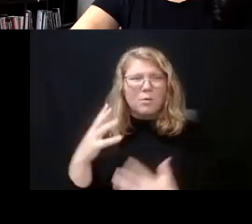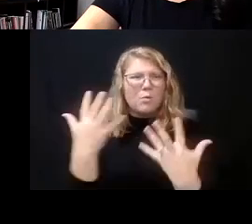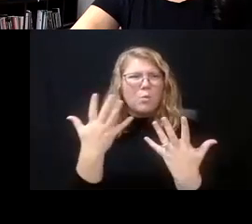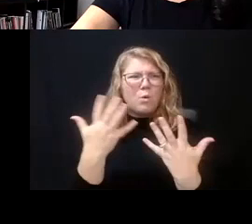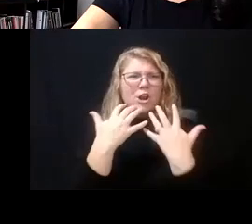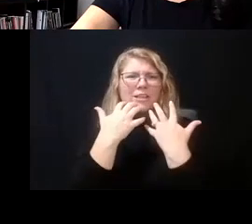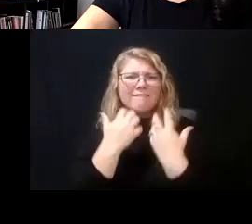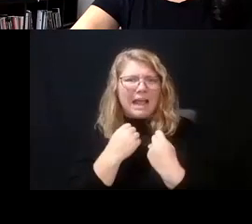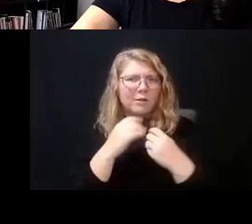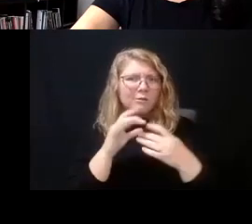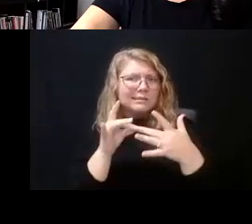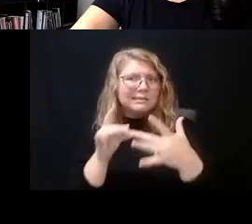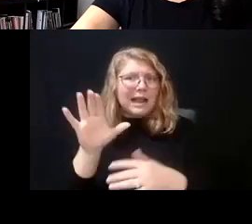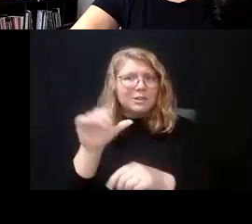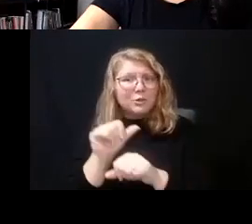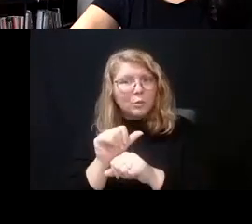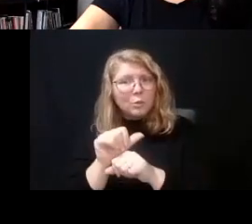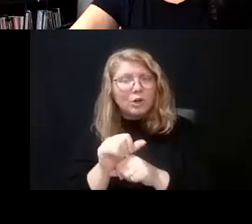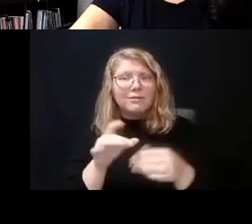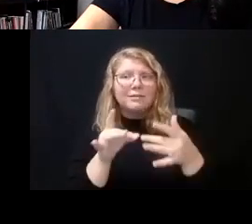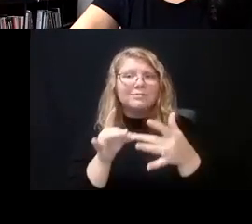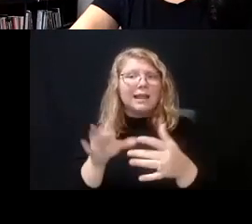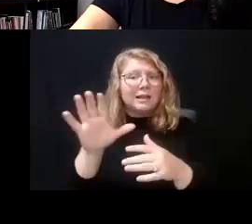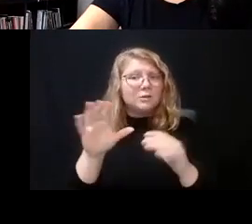guide your work or organization?